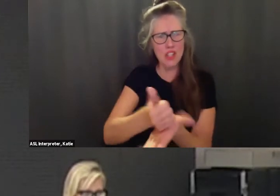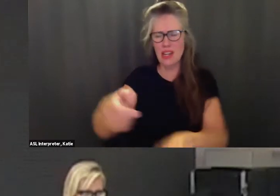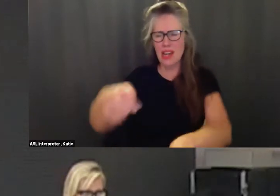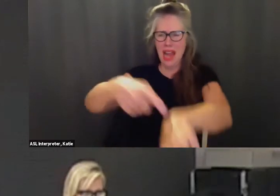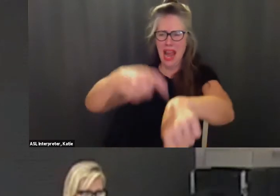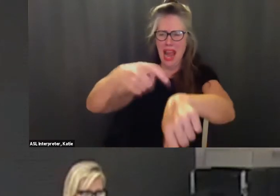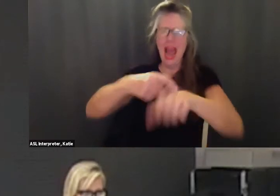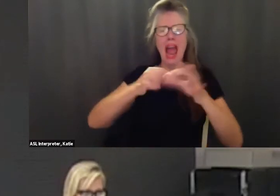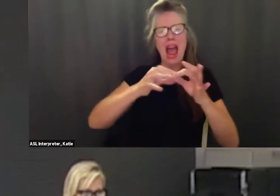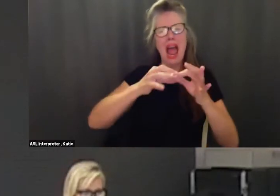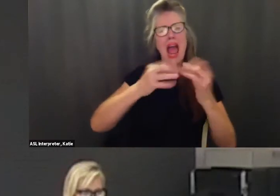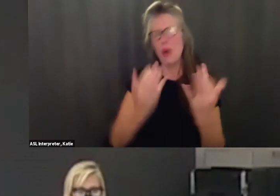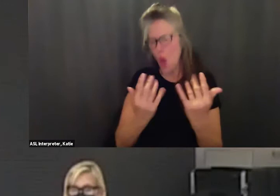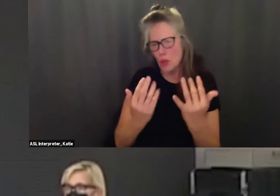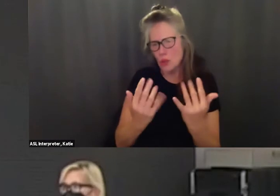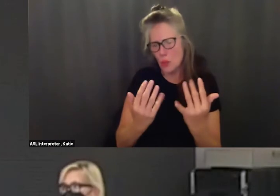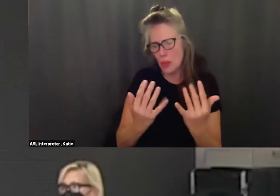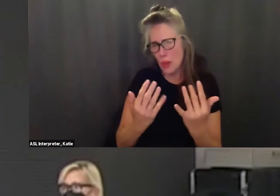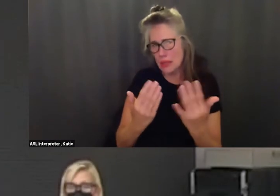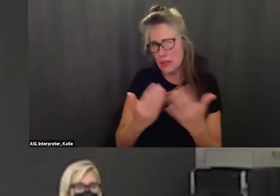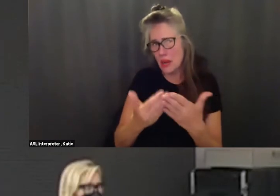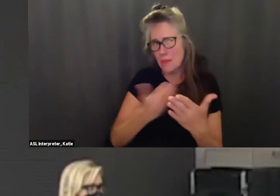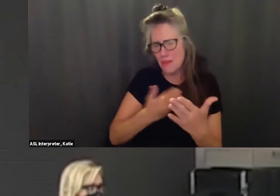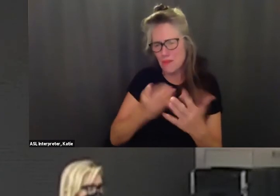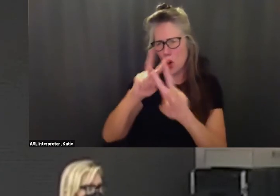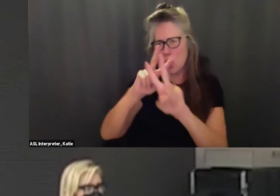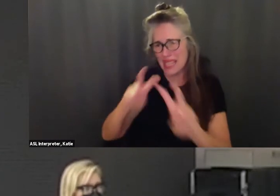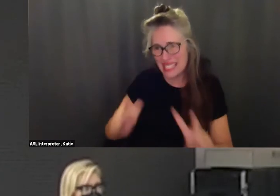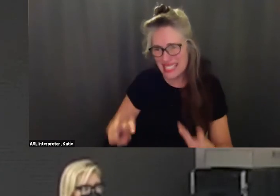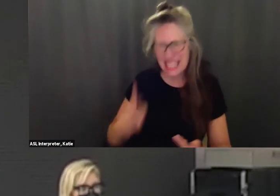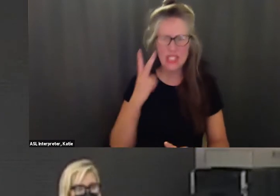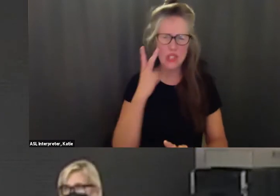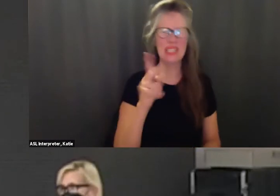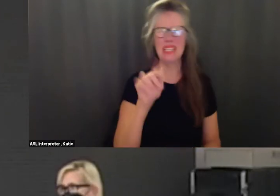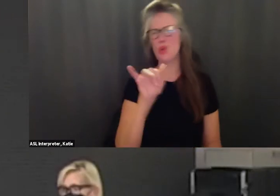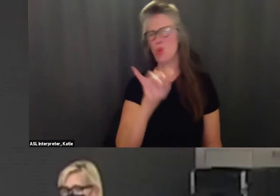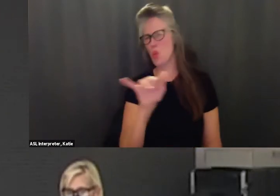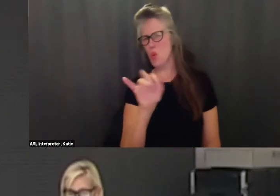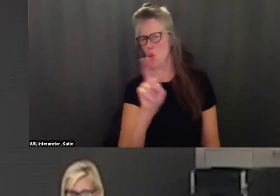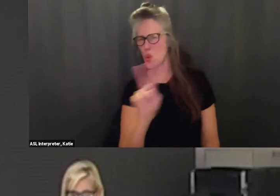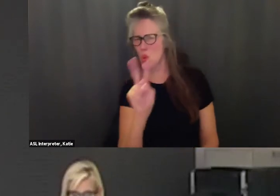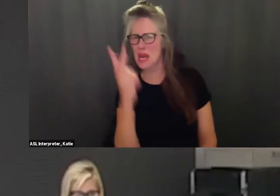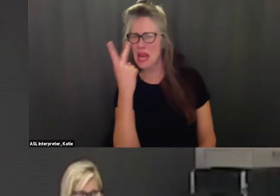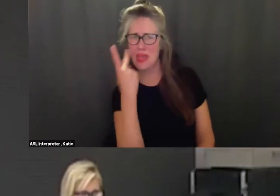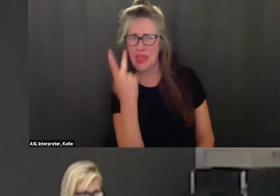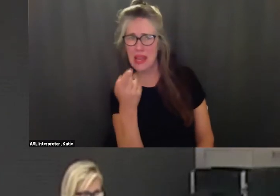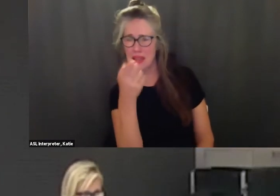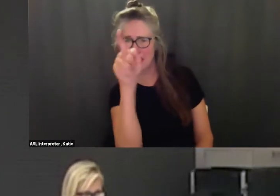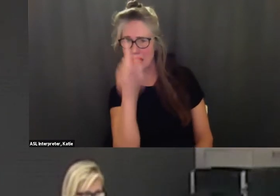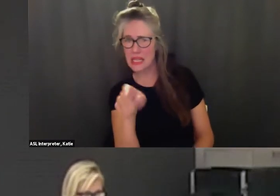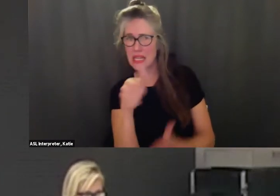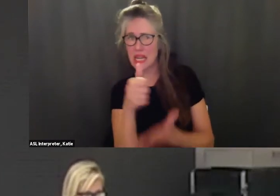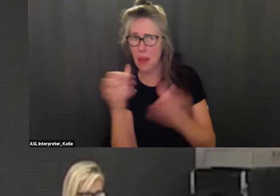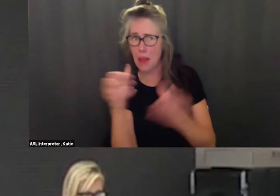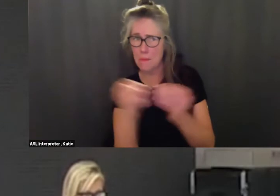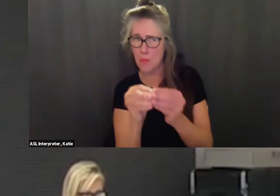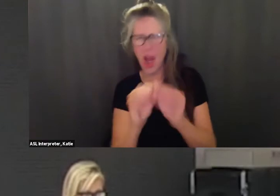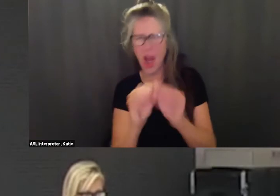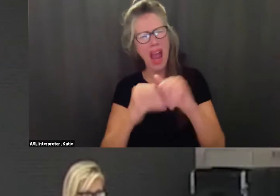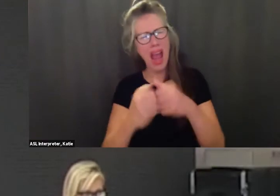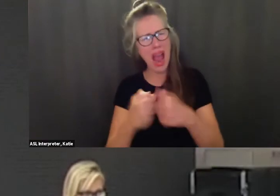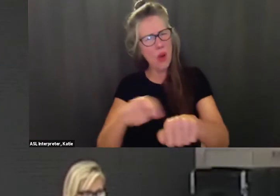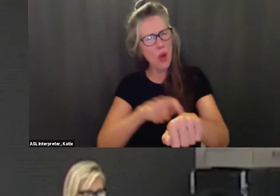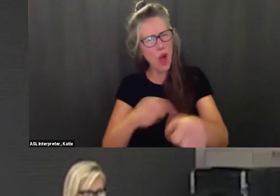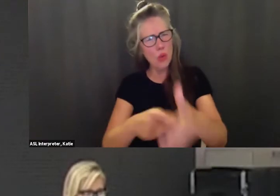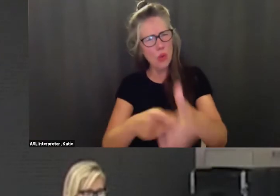do we wait to assess a student and determine that he or she or they need help? So,